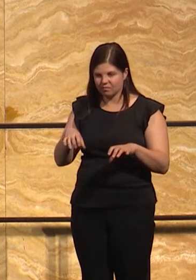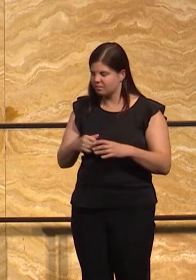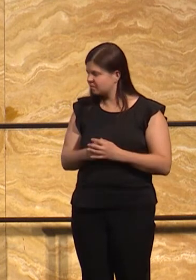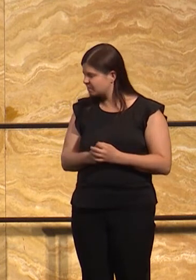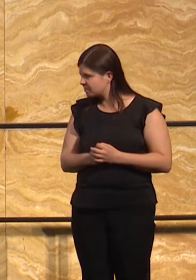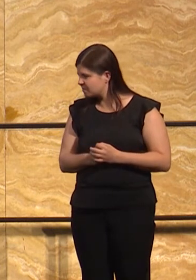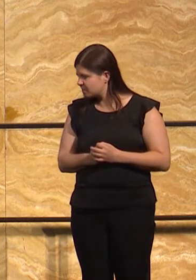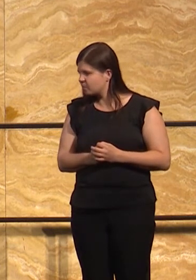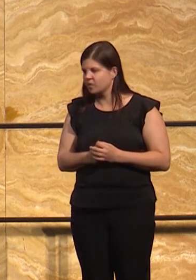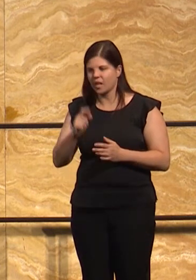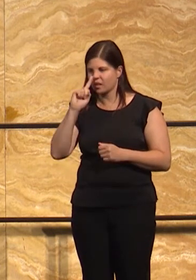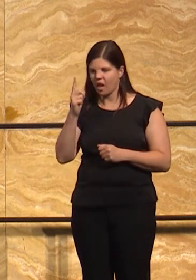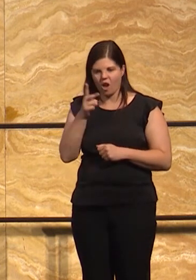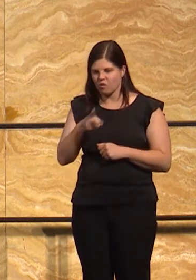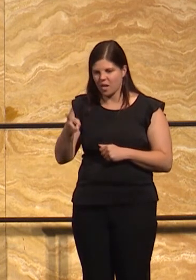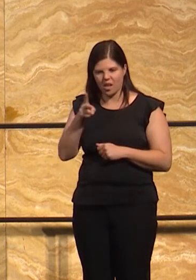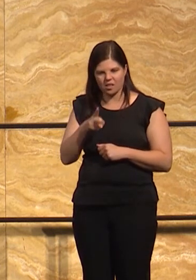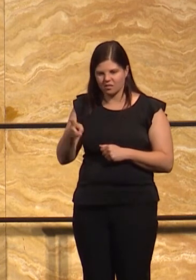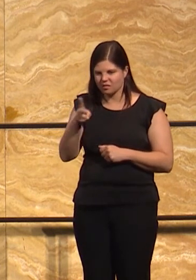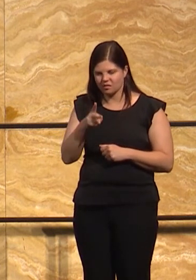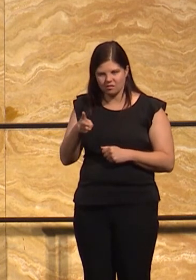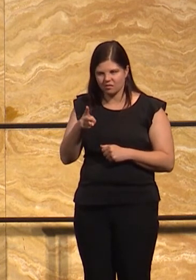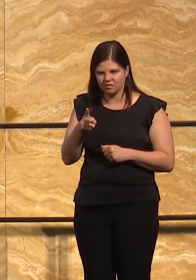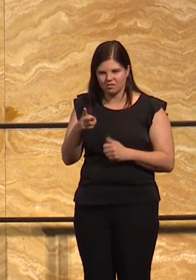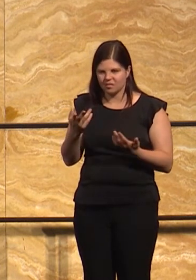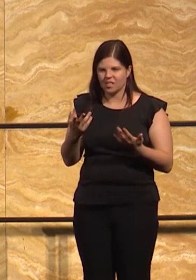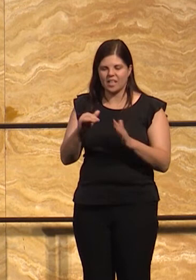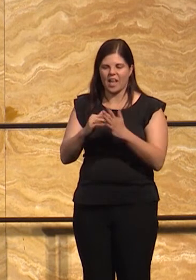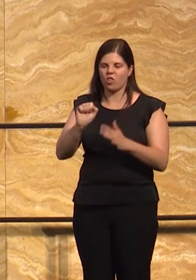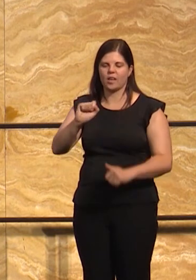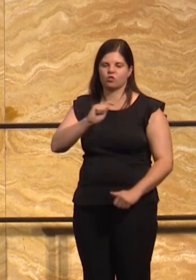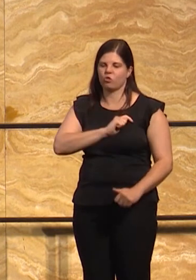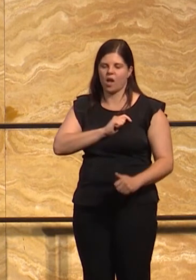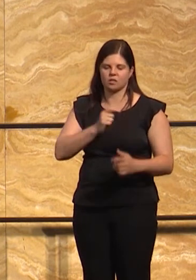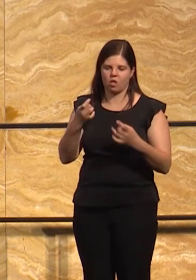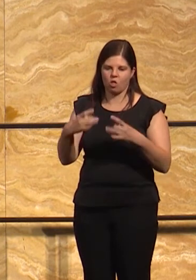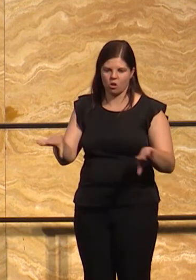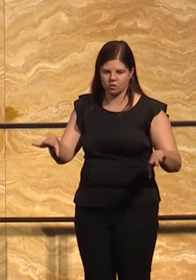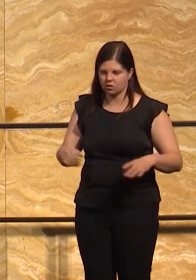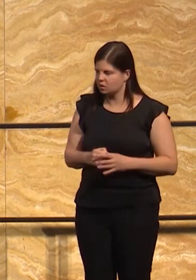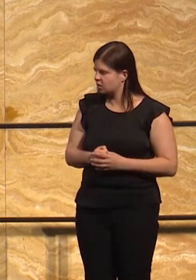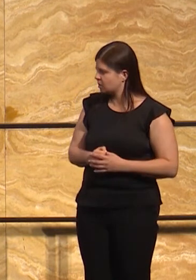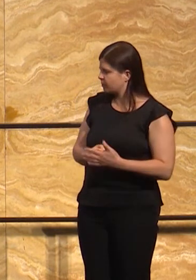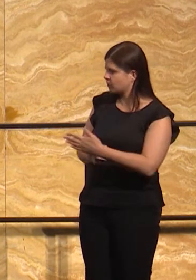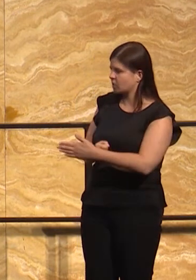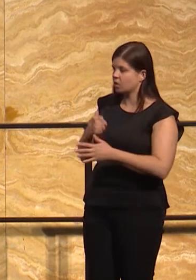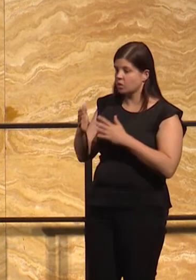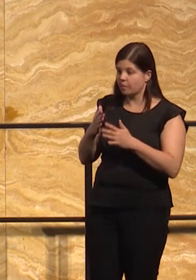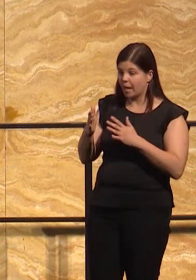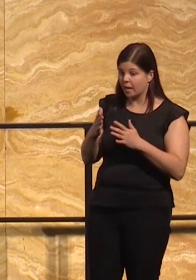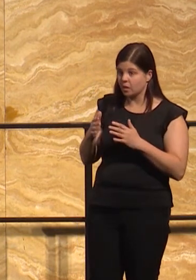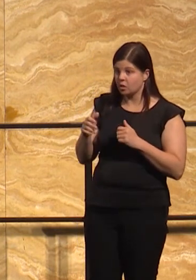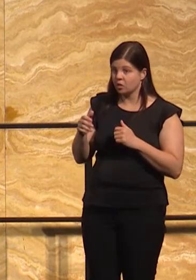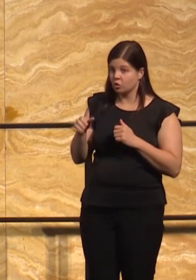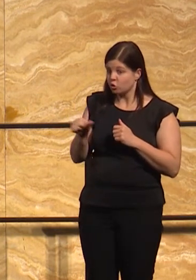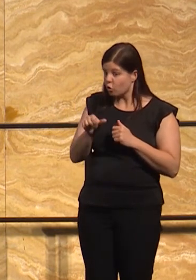they cannot repeat it elsewhere, breaks the trust of any other actors. So it's not necessarily that they shouldn't have in that instance. No, it's not that they shouldn't.